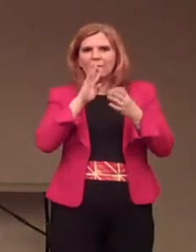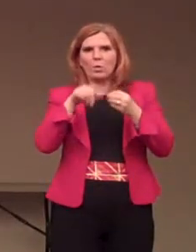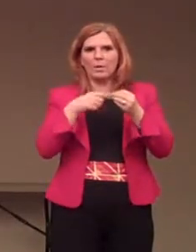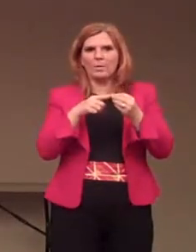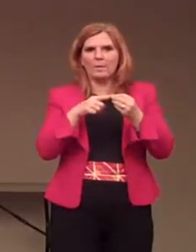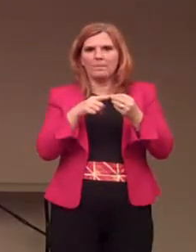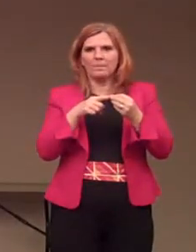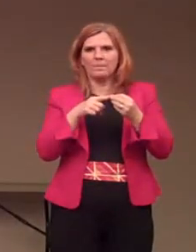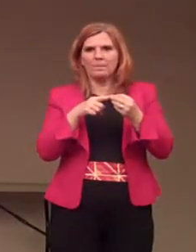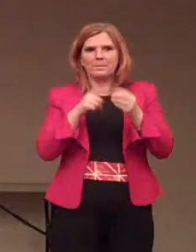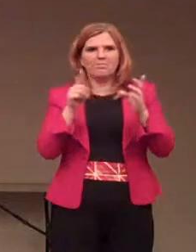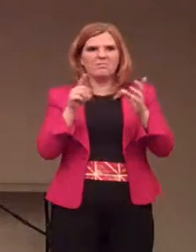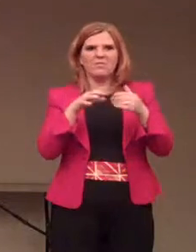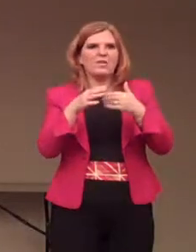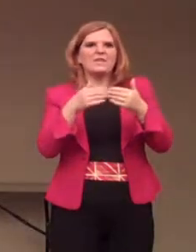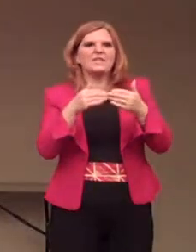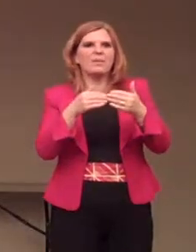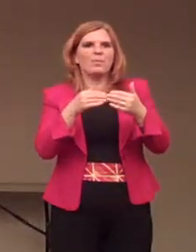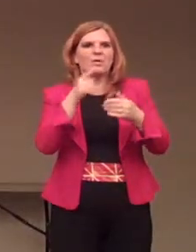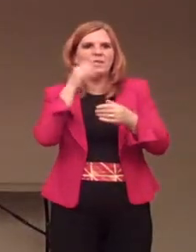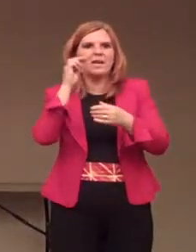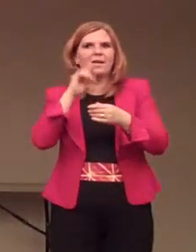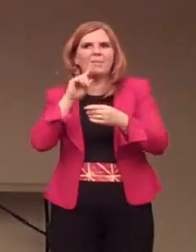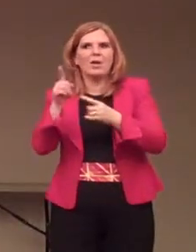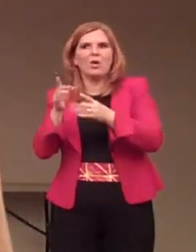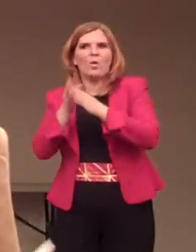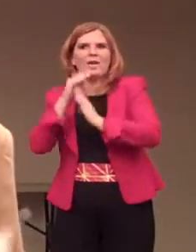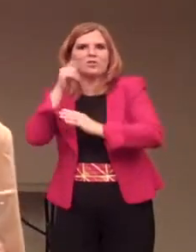simple. Go ask your mother.